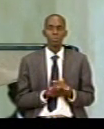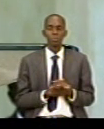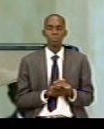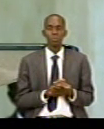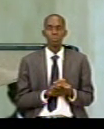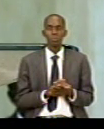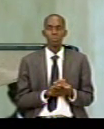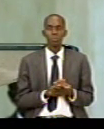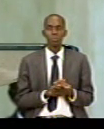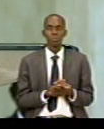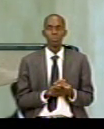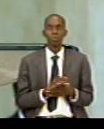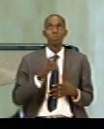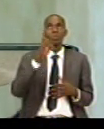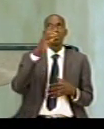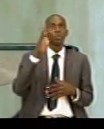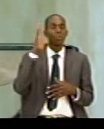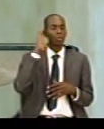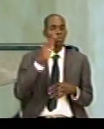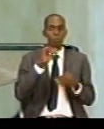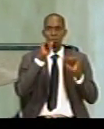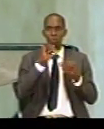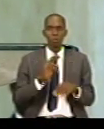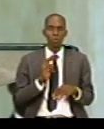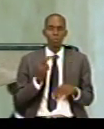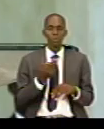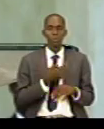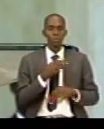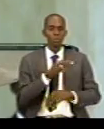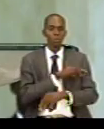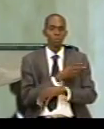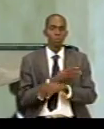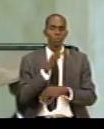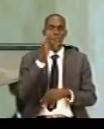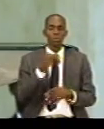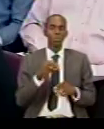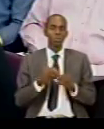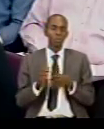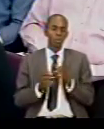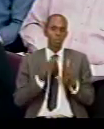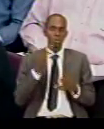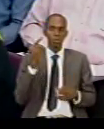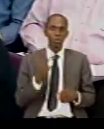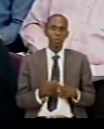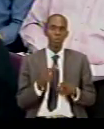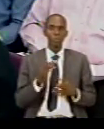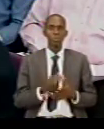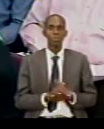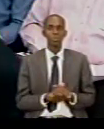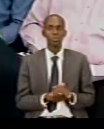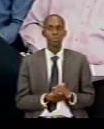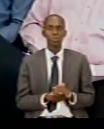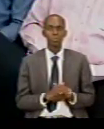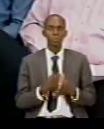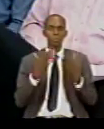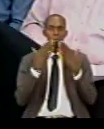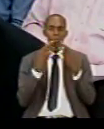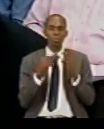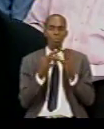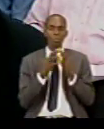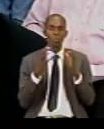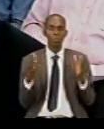God will bless us mightily in Jesus' name. Thank you very